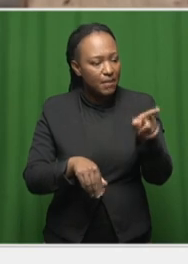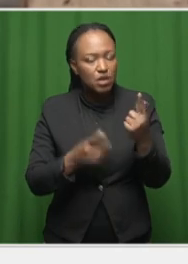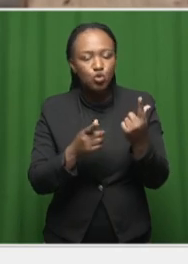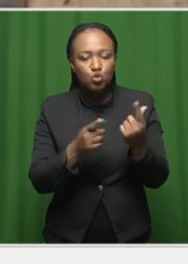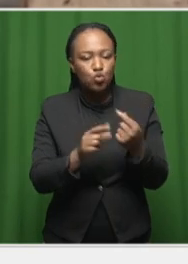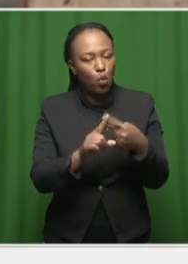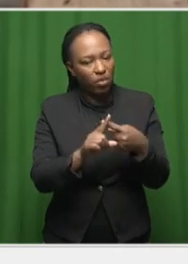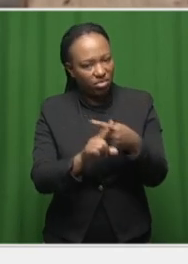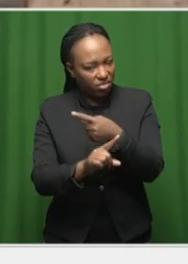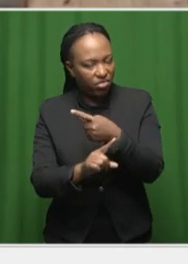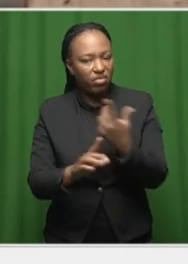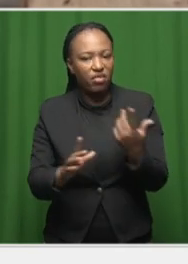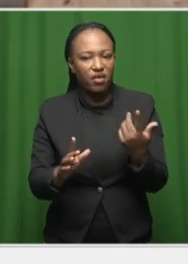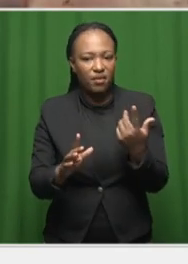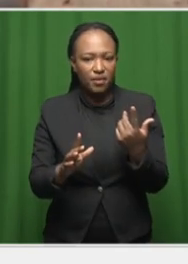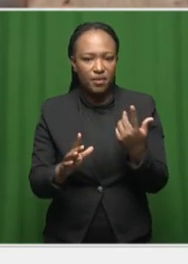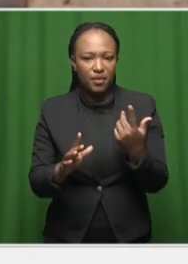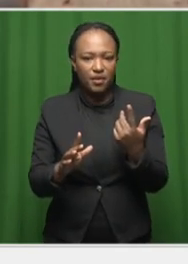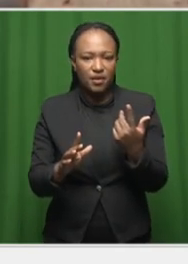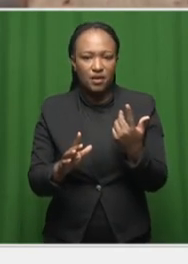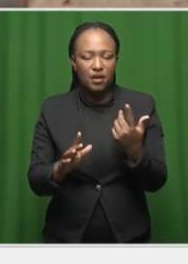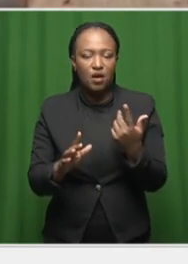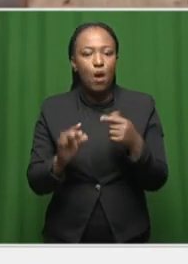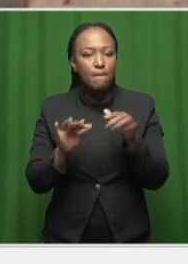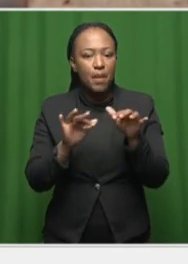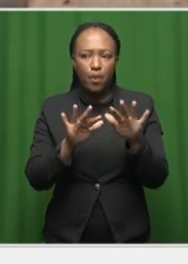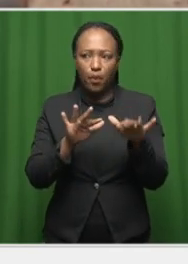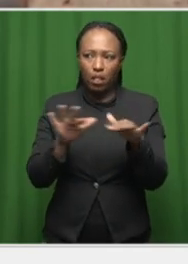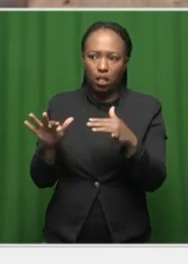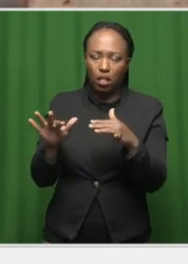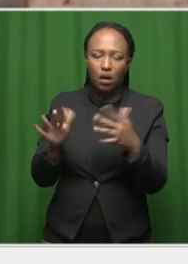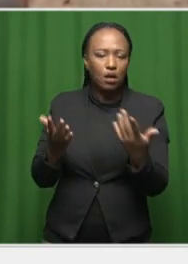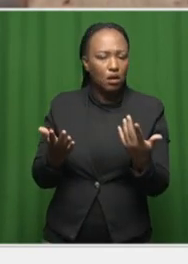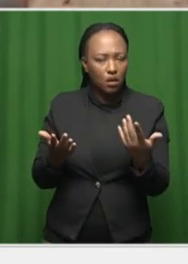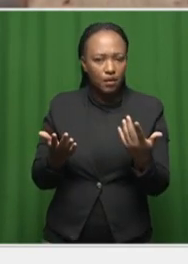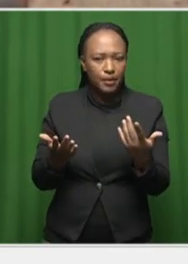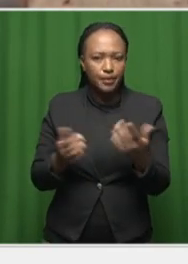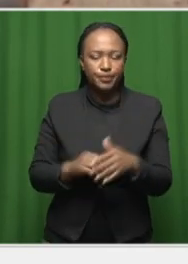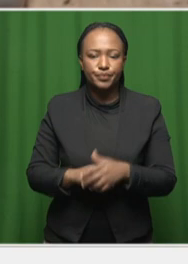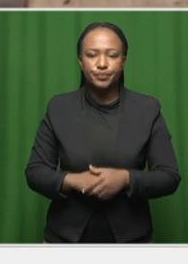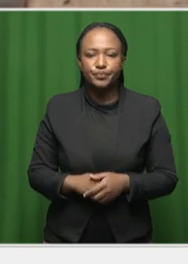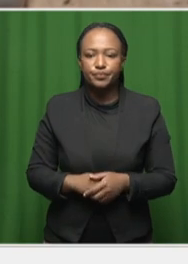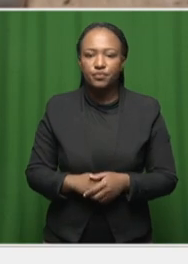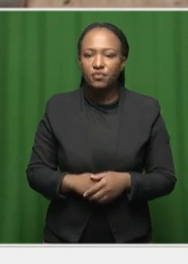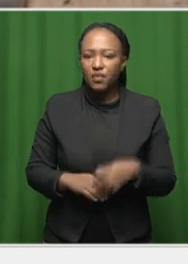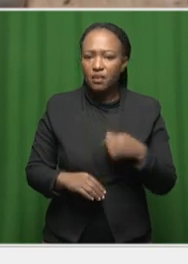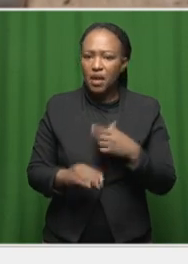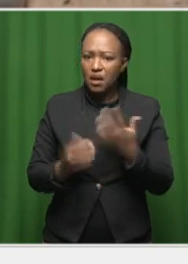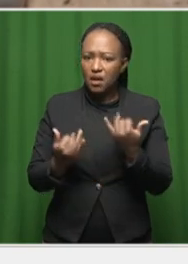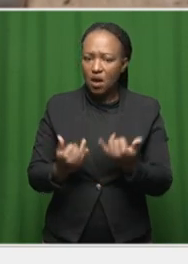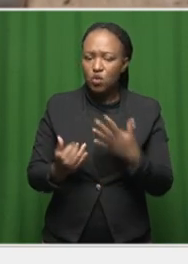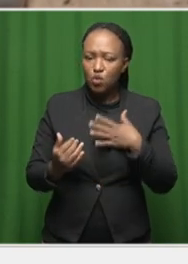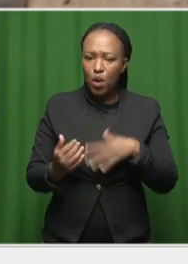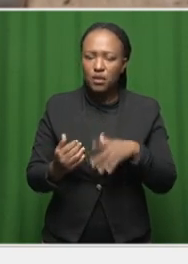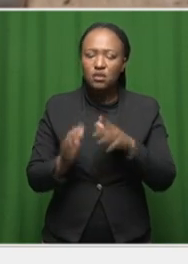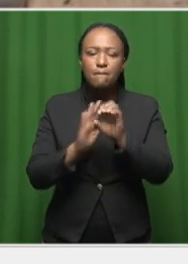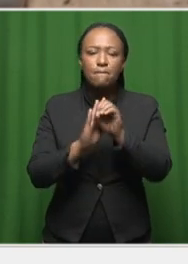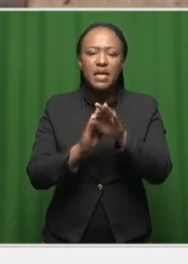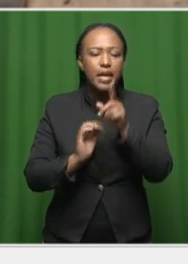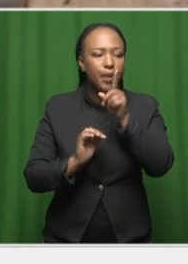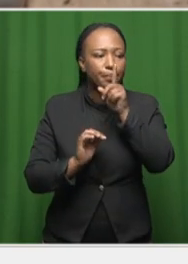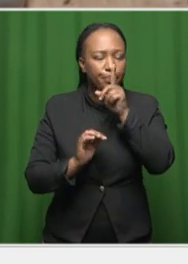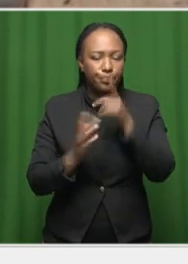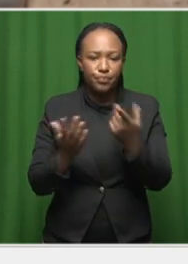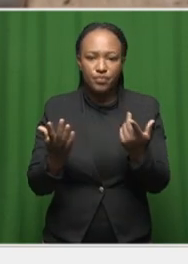actually bring them to the eye of the people. And then at the end, you want to silence the media? You can't